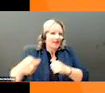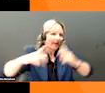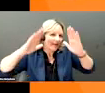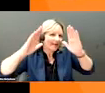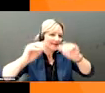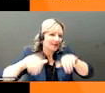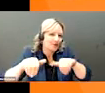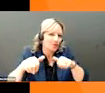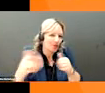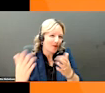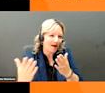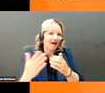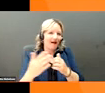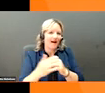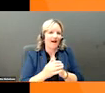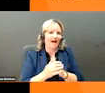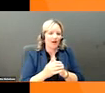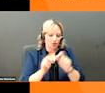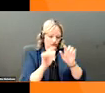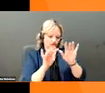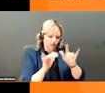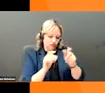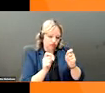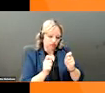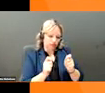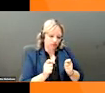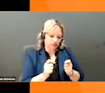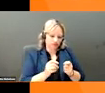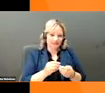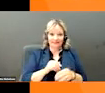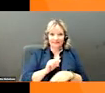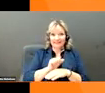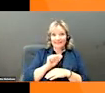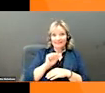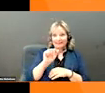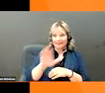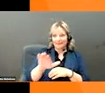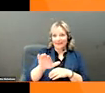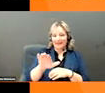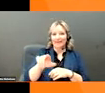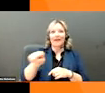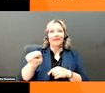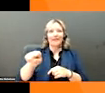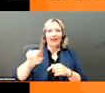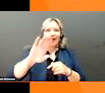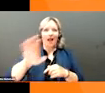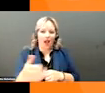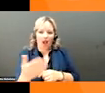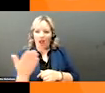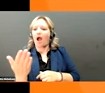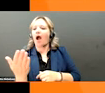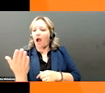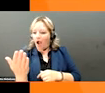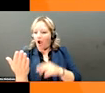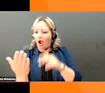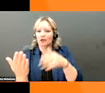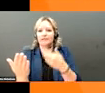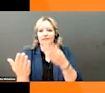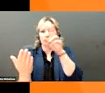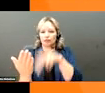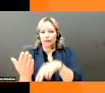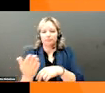Your job is to make their job easier. So think about this. World